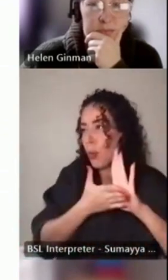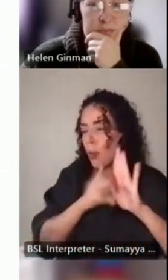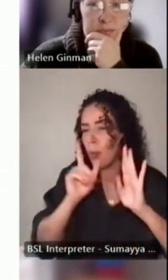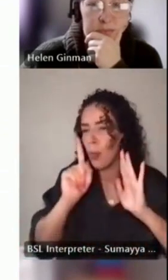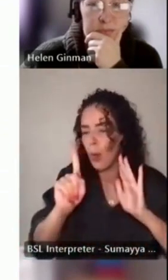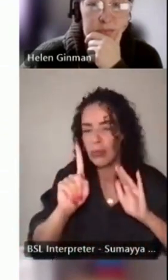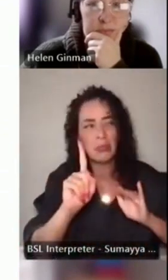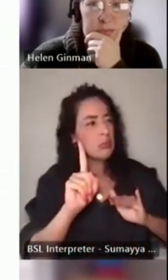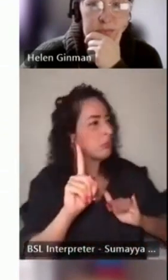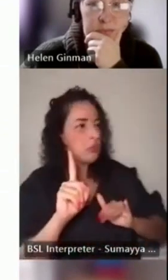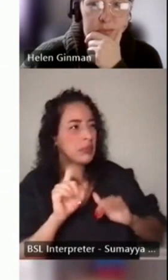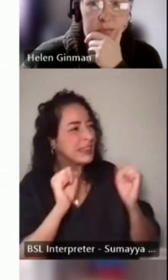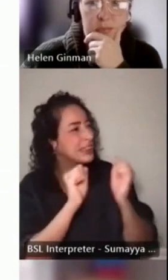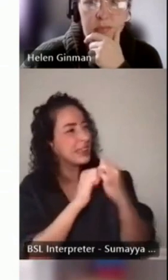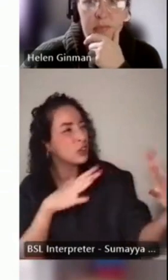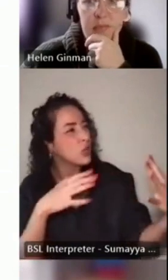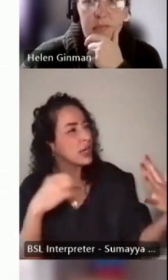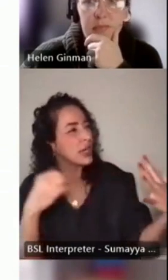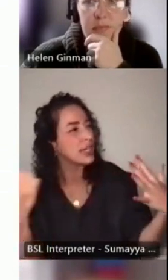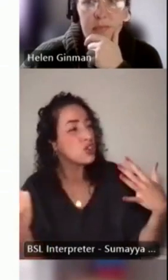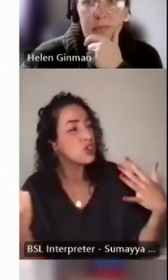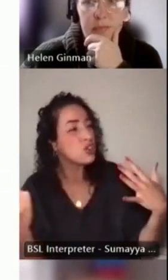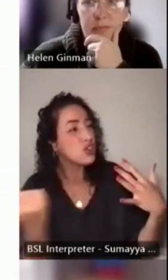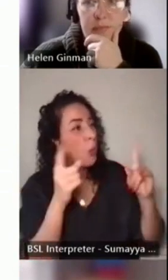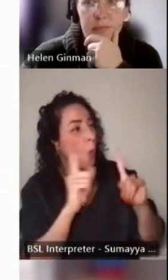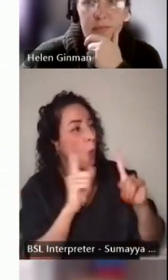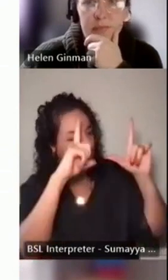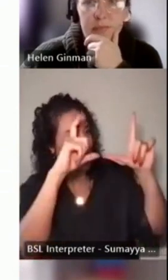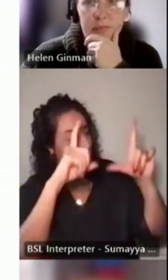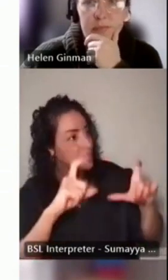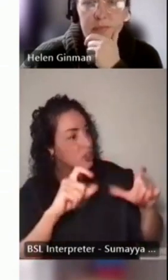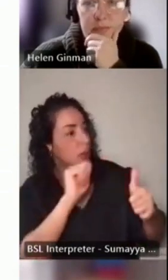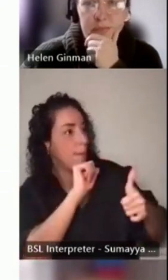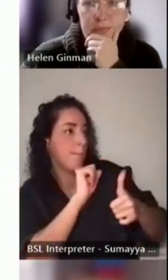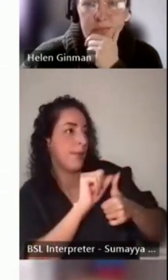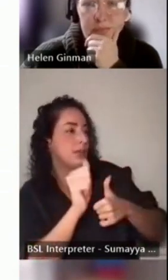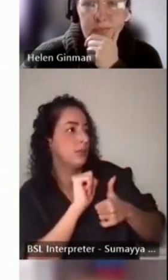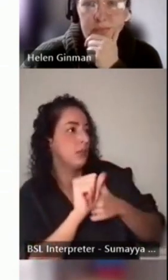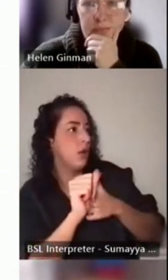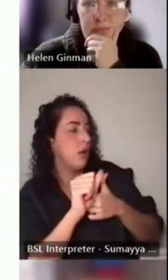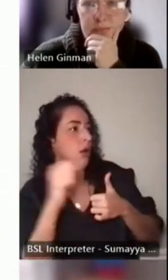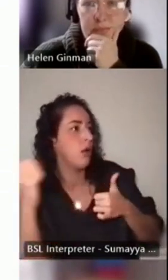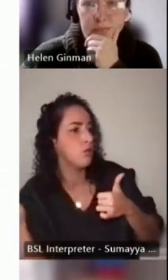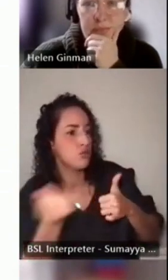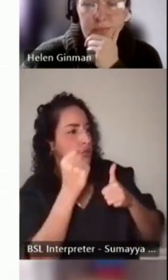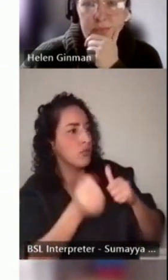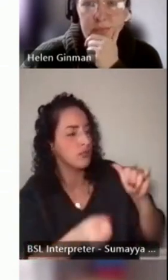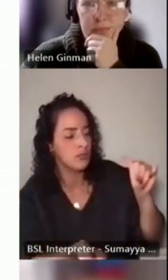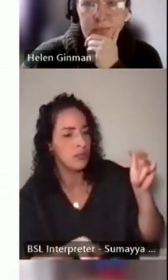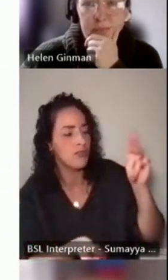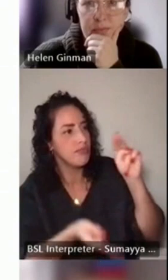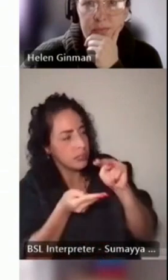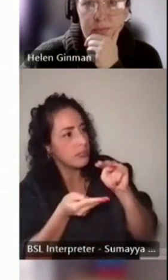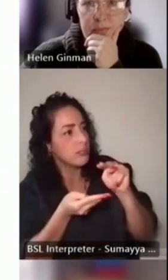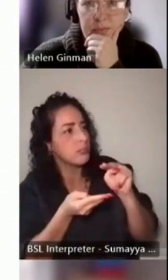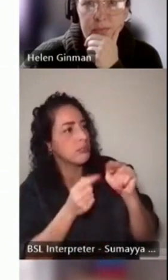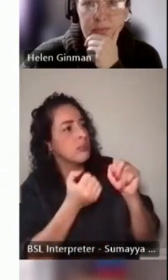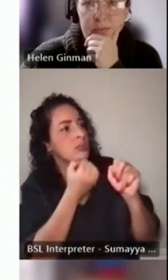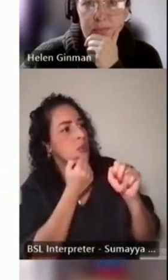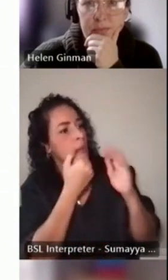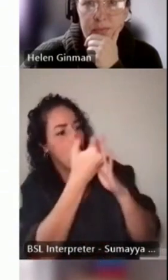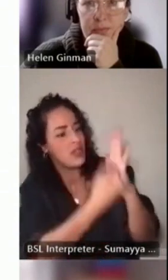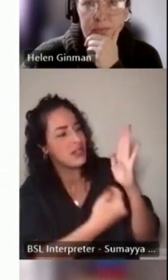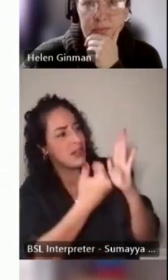another colleague thinks actually it should be mainly images on the slides and you should keep it to a minimum with the number of slides. So how do